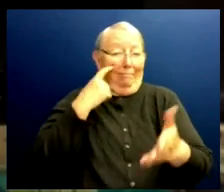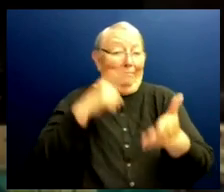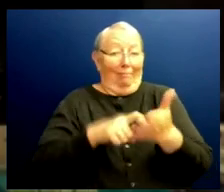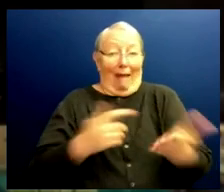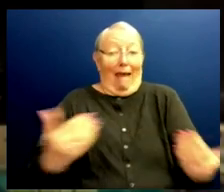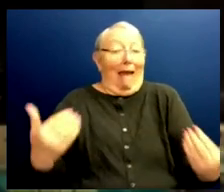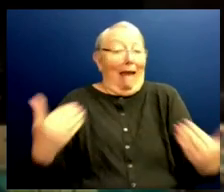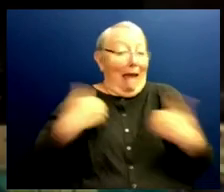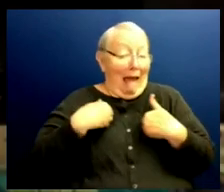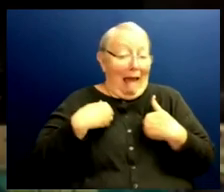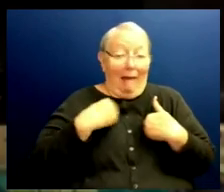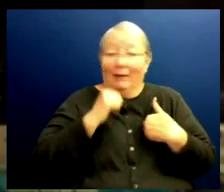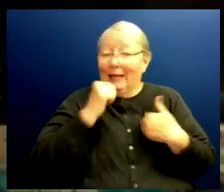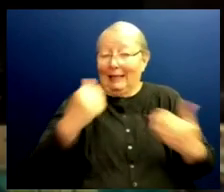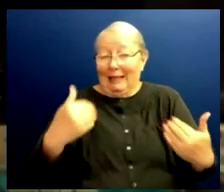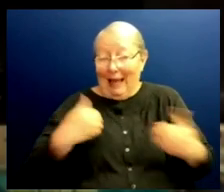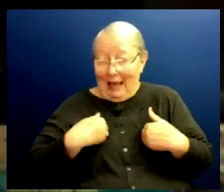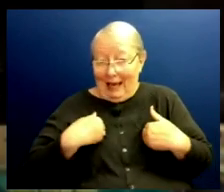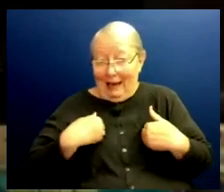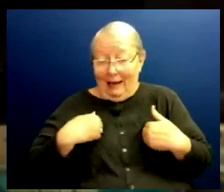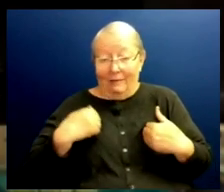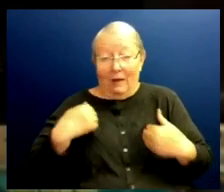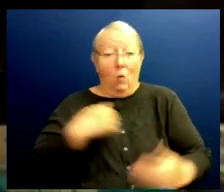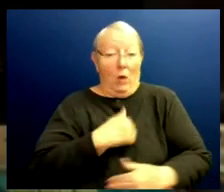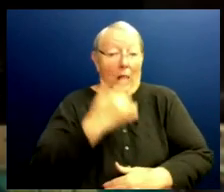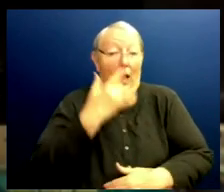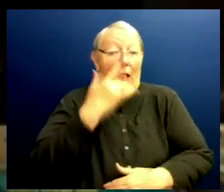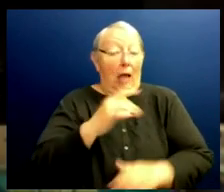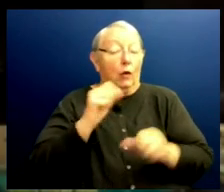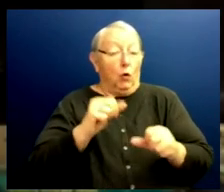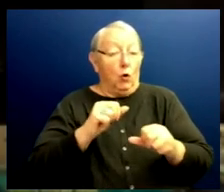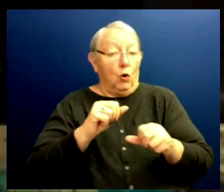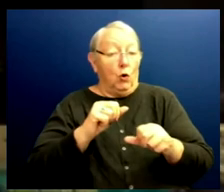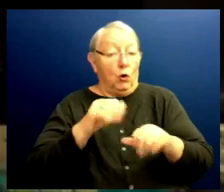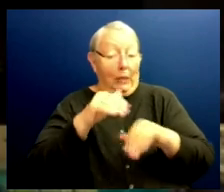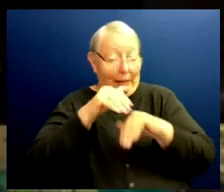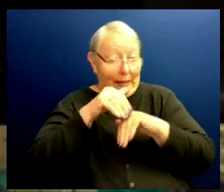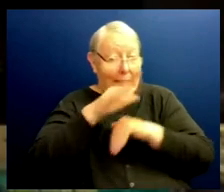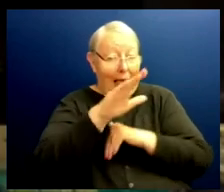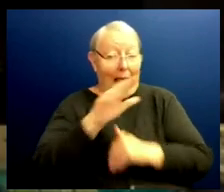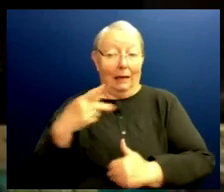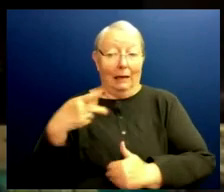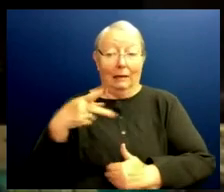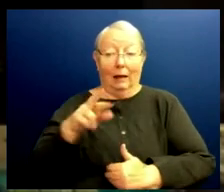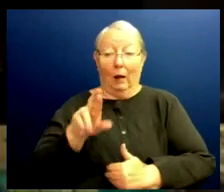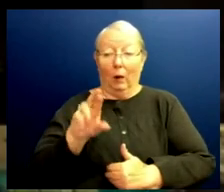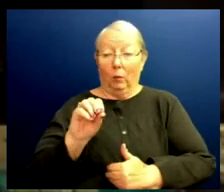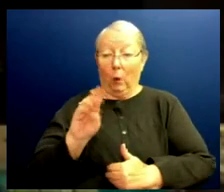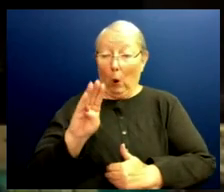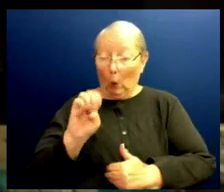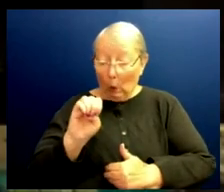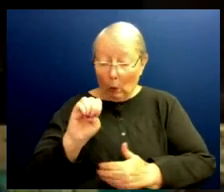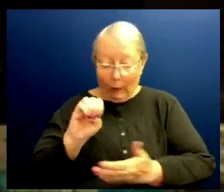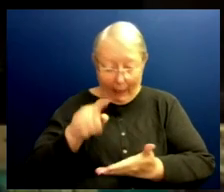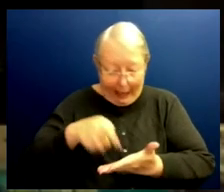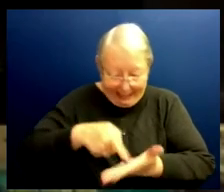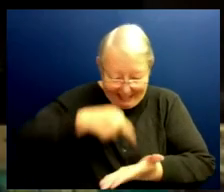there. We're fortunate to have been able to send probes there, and they actually dig into the soil and do